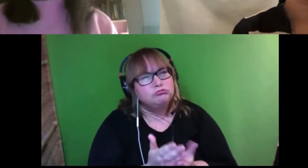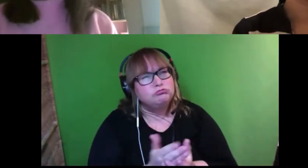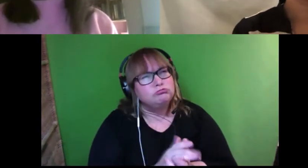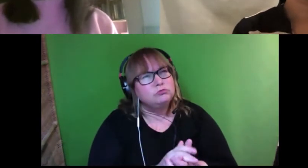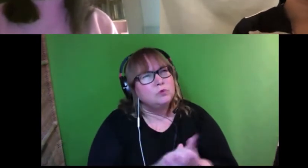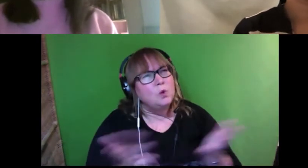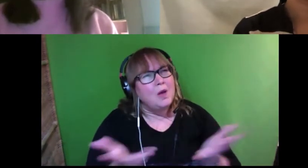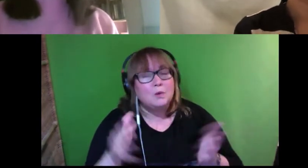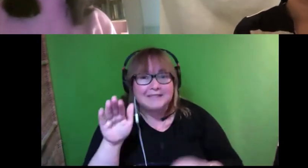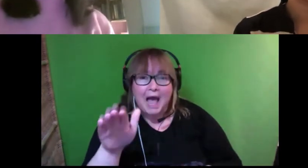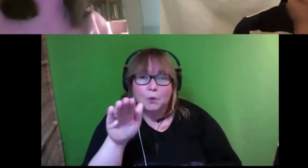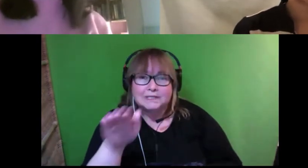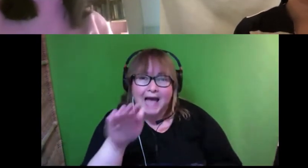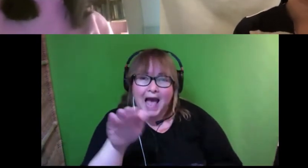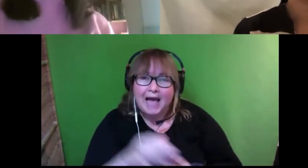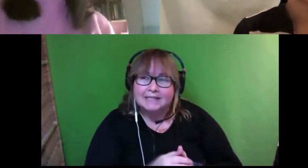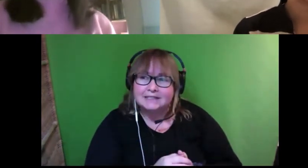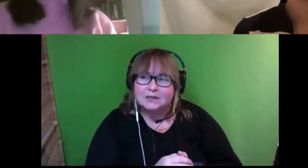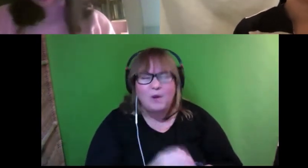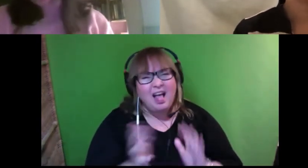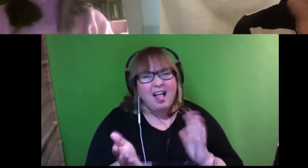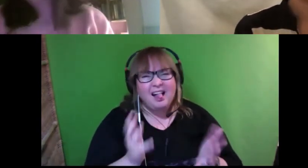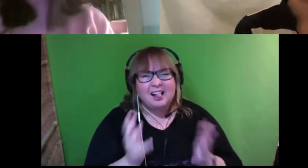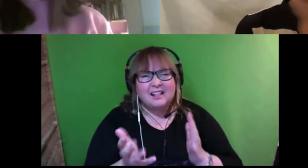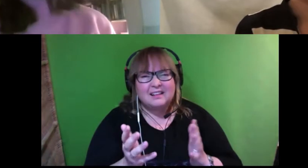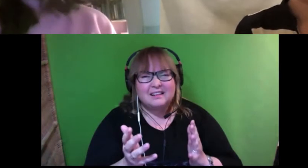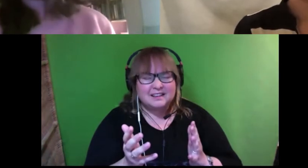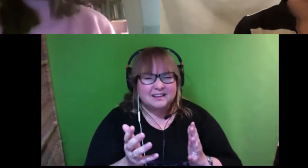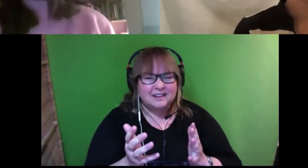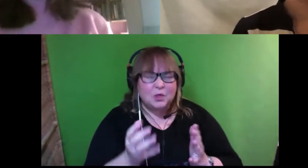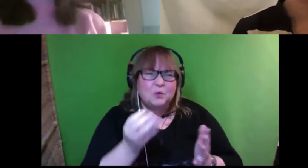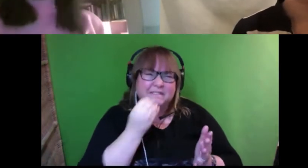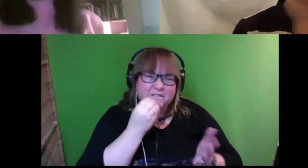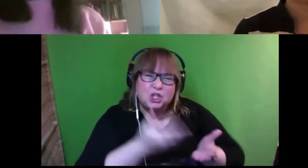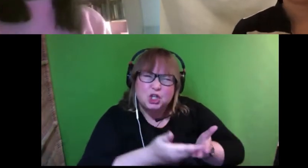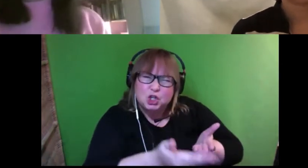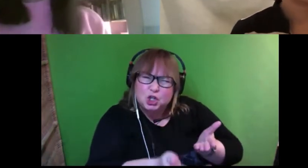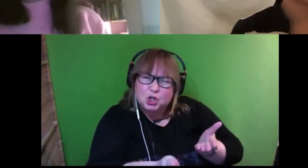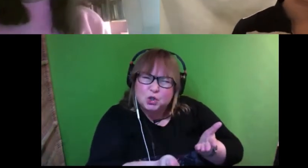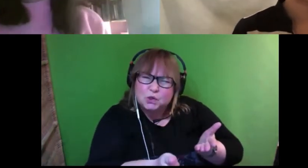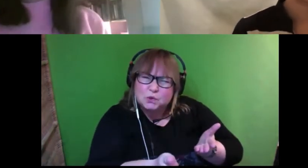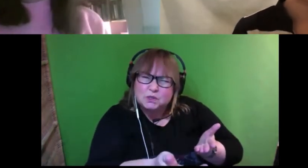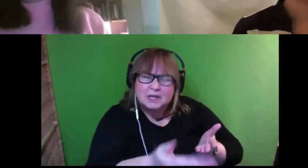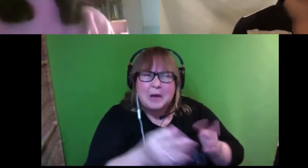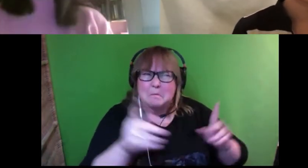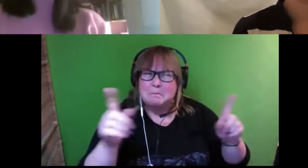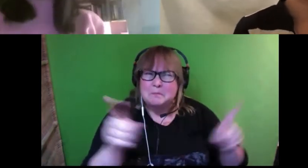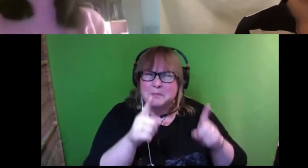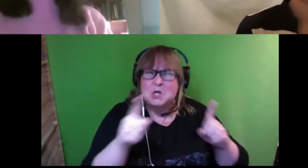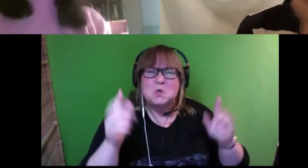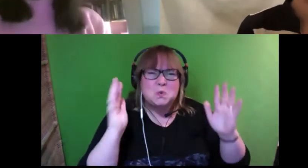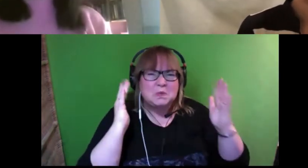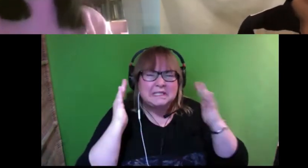space. It was like in an in-between outside space where there was food involved. I'm pretty sure there was some sort of music involved. We were just sitting on